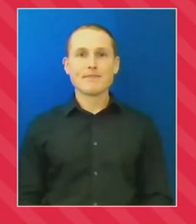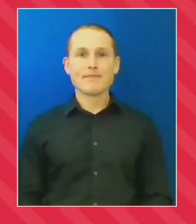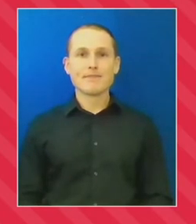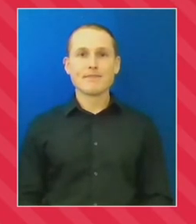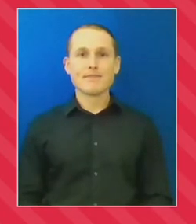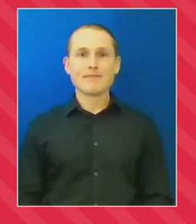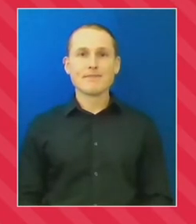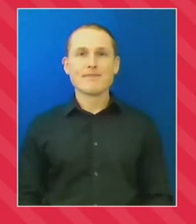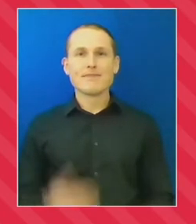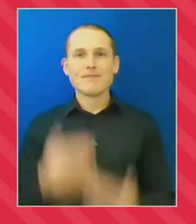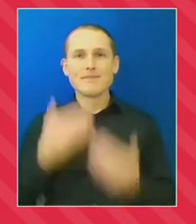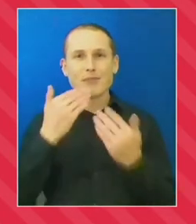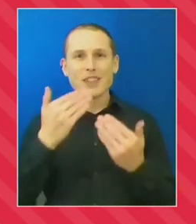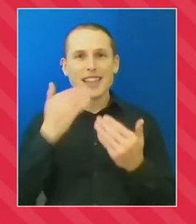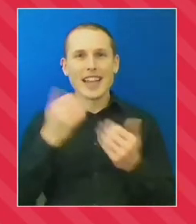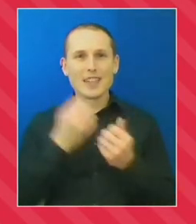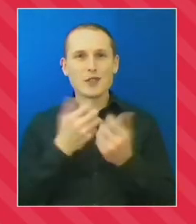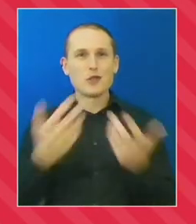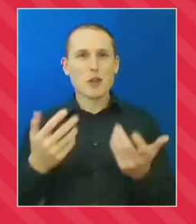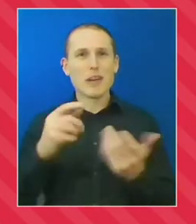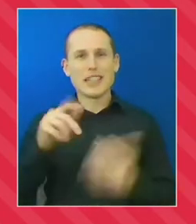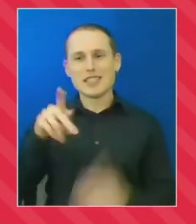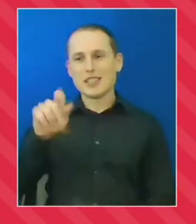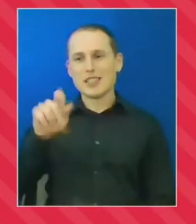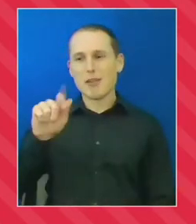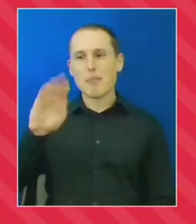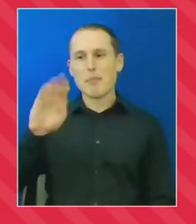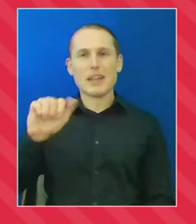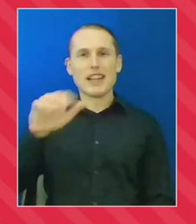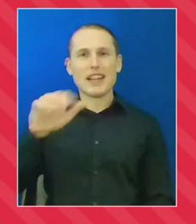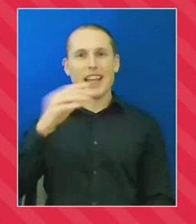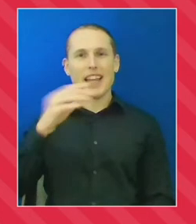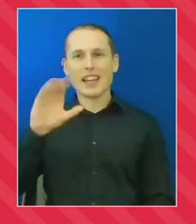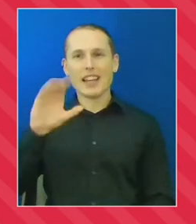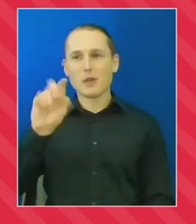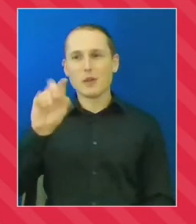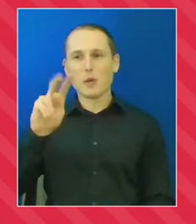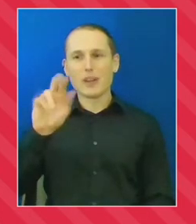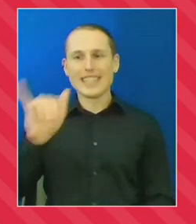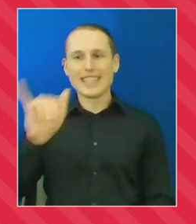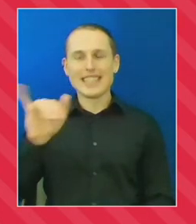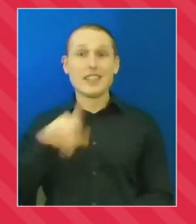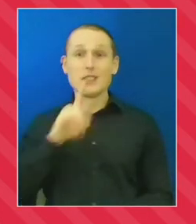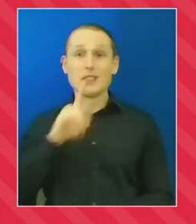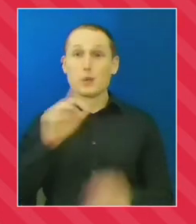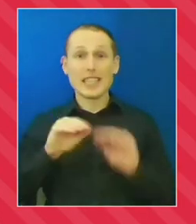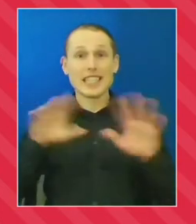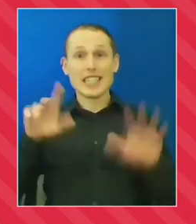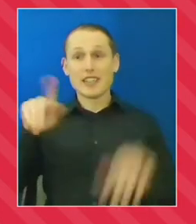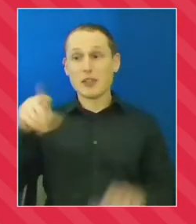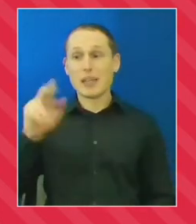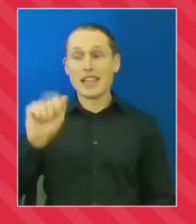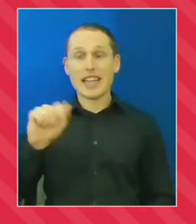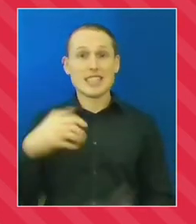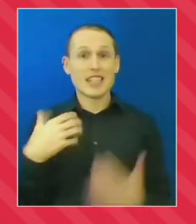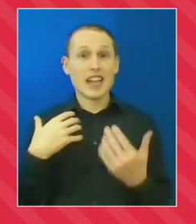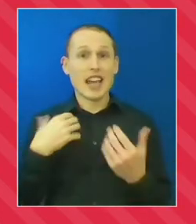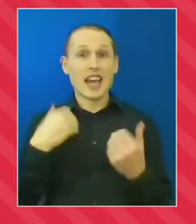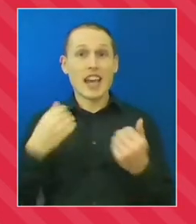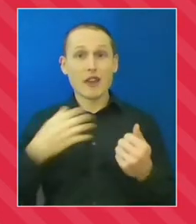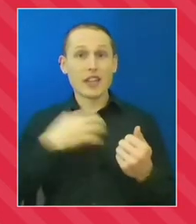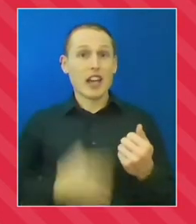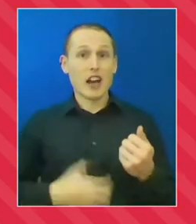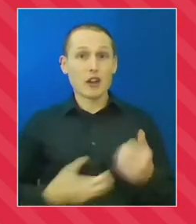Thanks so much for enlightening us, Pamela and Courtney. It's clear that PHA's Healthy Hunger Relief partners, like